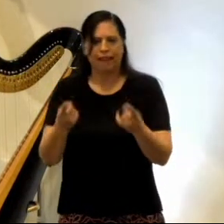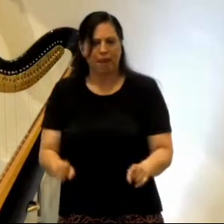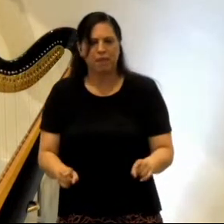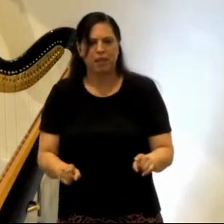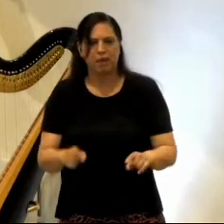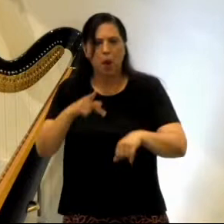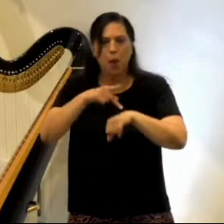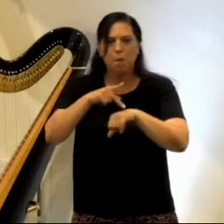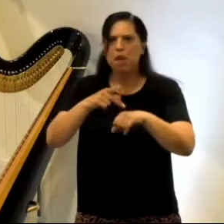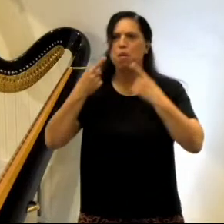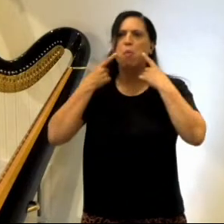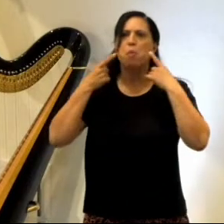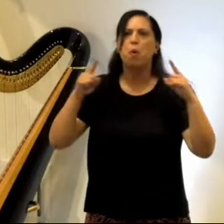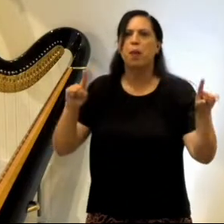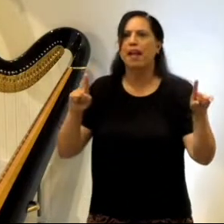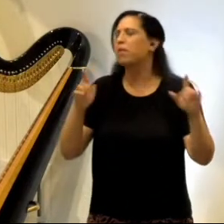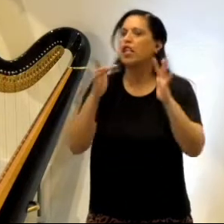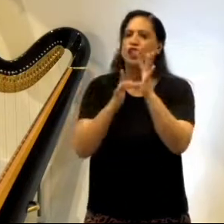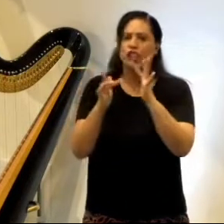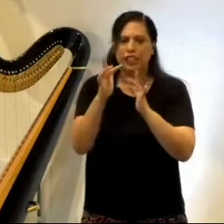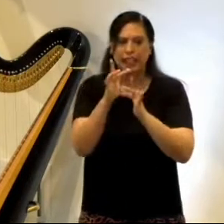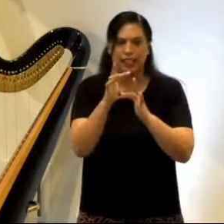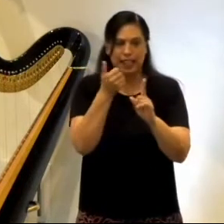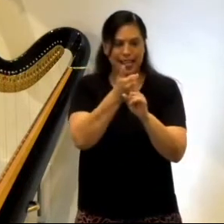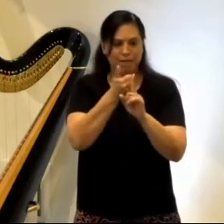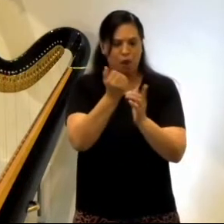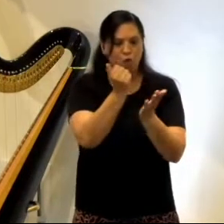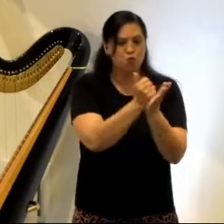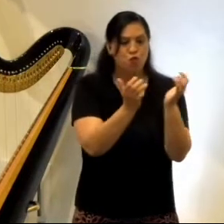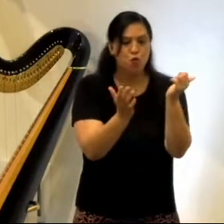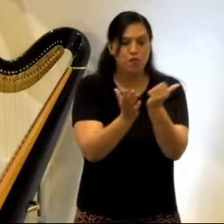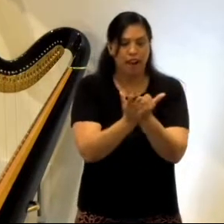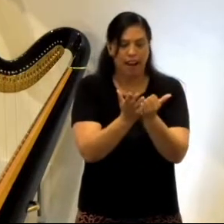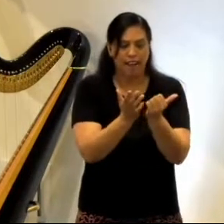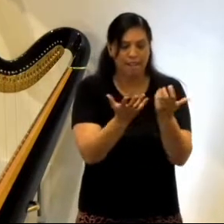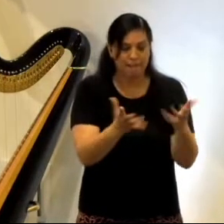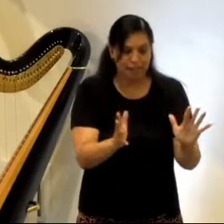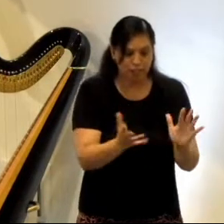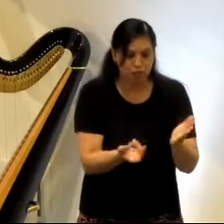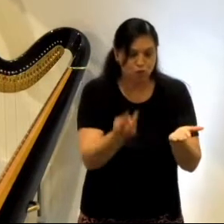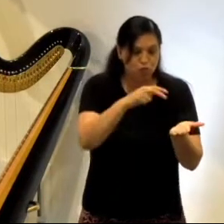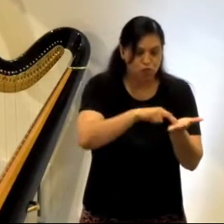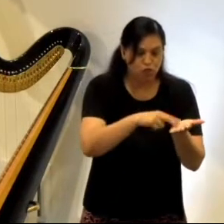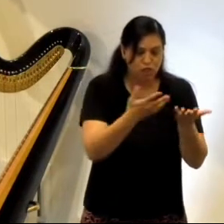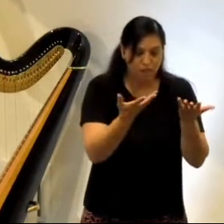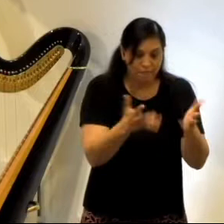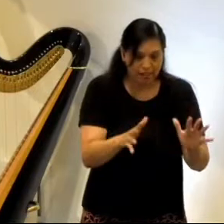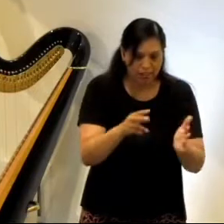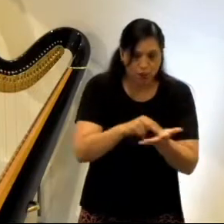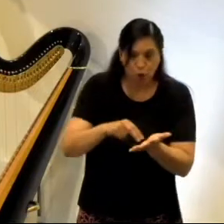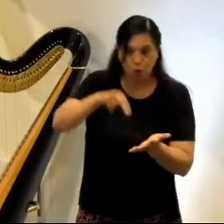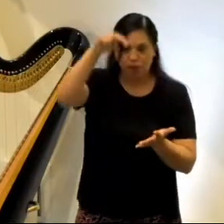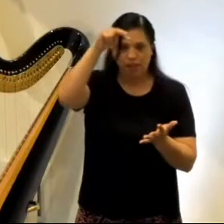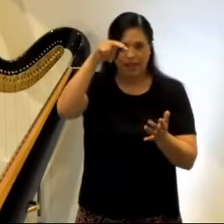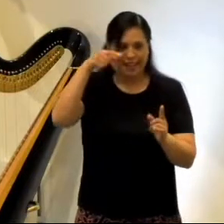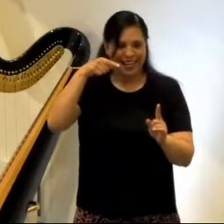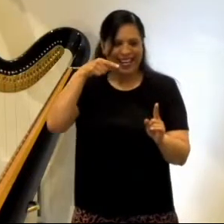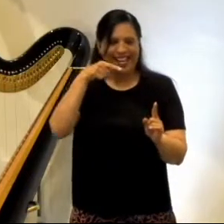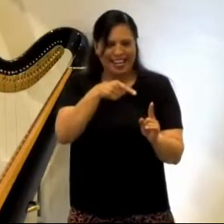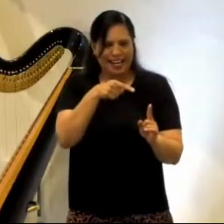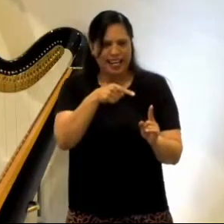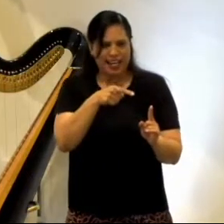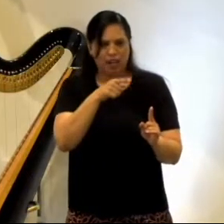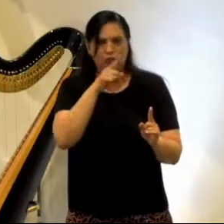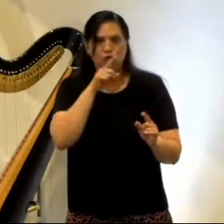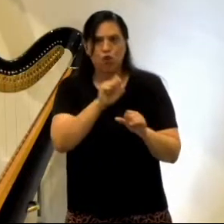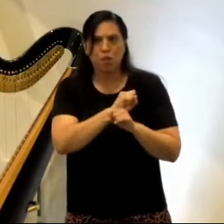proclaimed that this Jesus who was crucified and then rose from the dead has ascended into heaven. He is the long-awaited